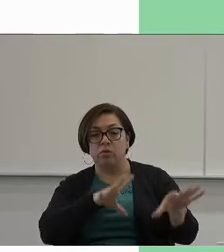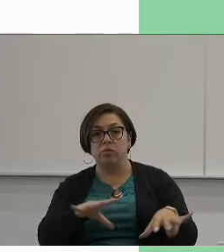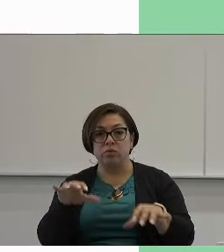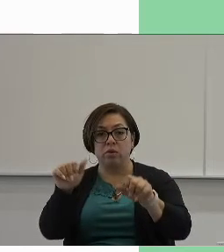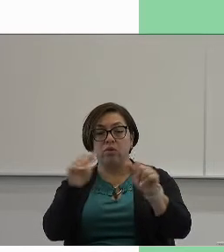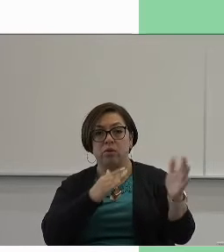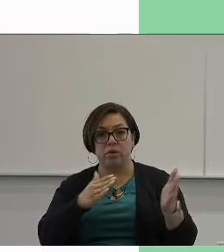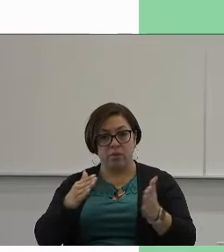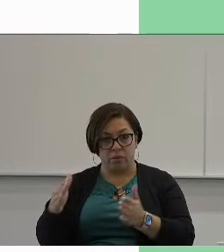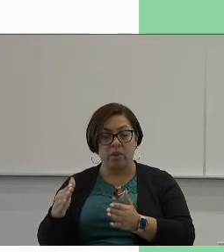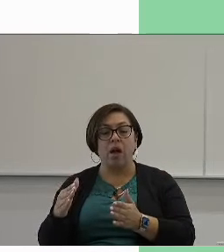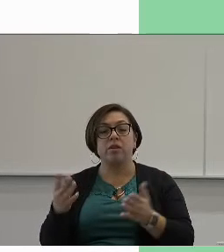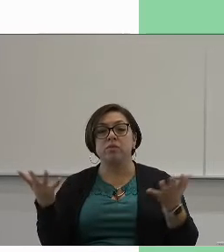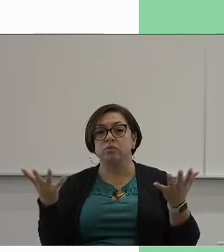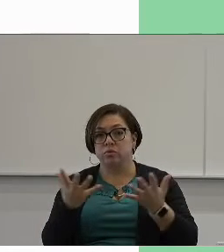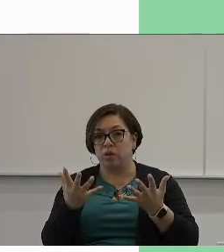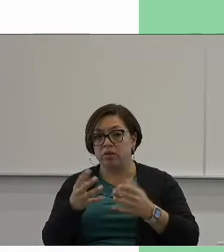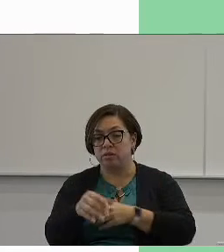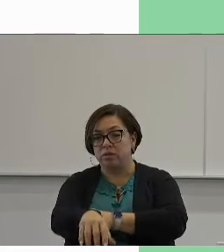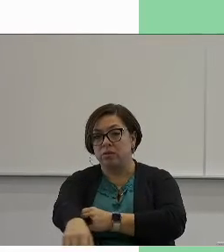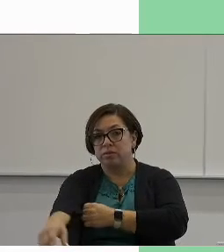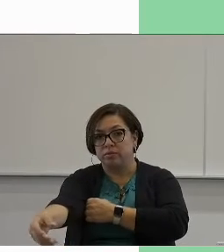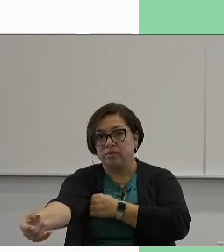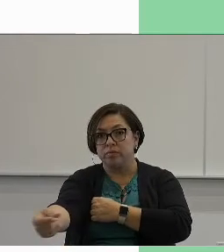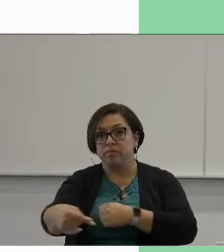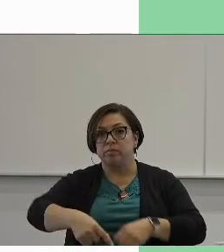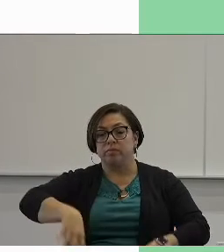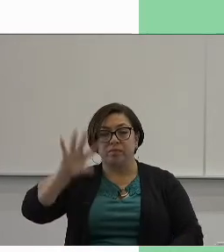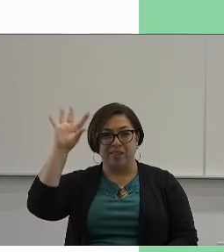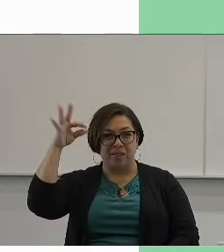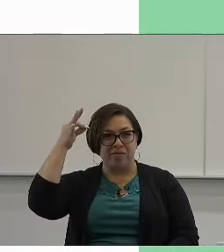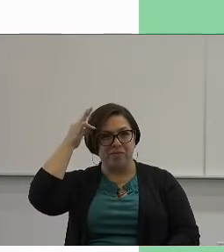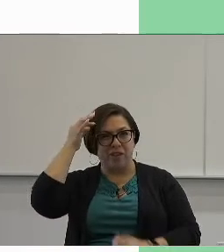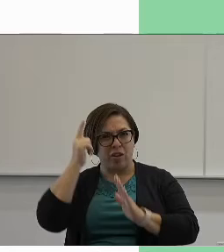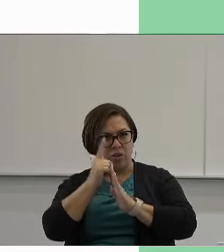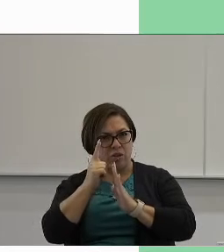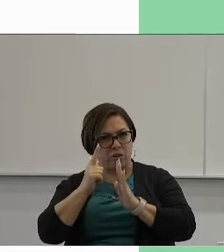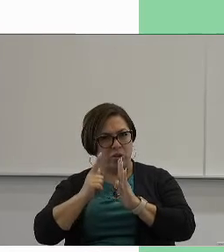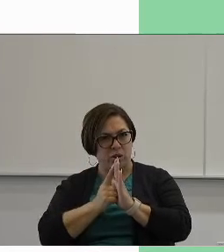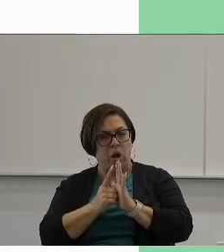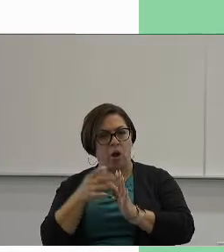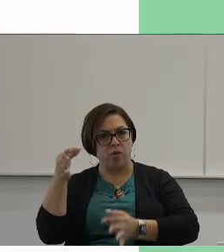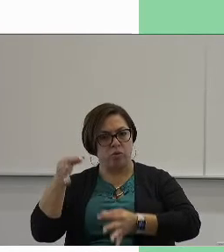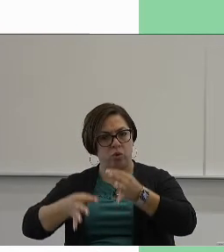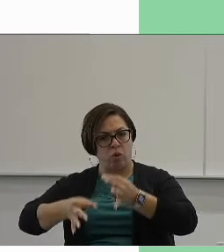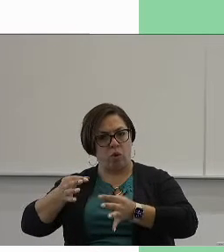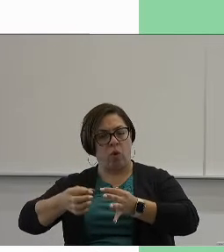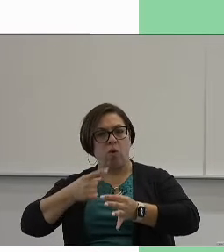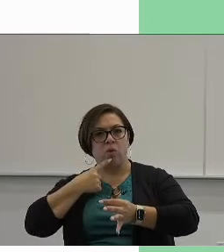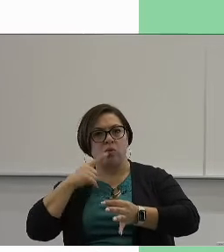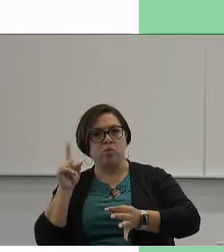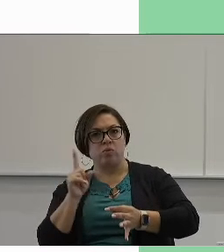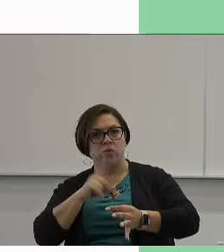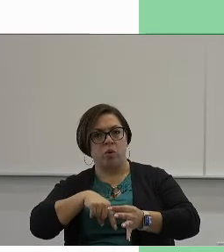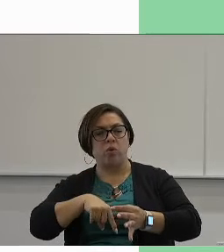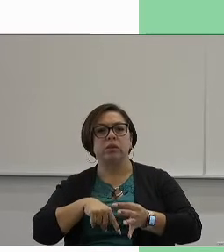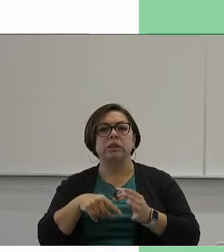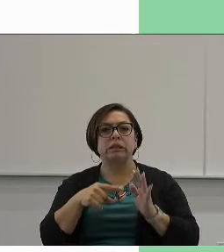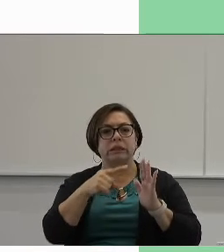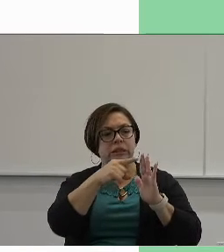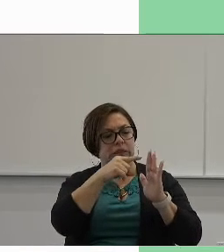And these criteria come from federal case law. They're what the courts have told us are the criteria